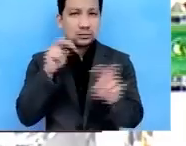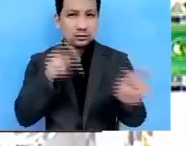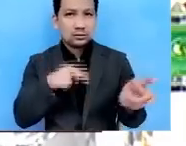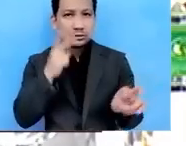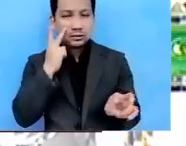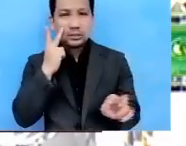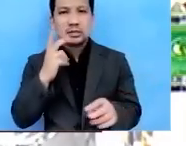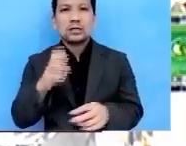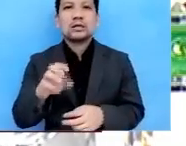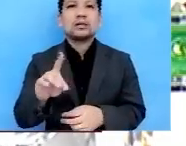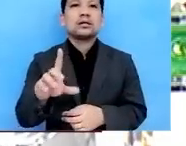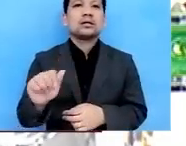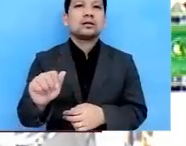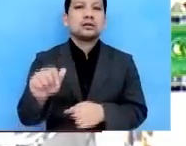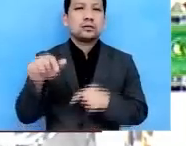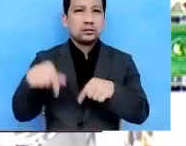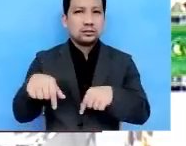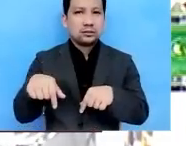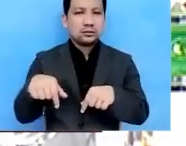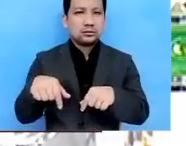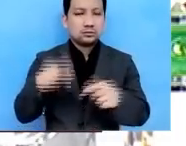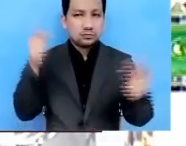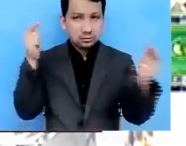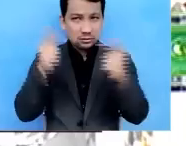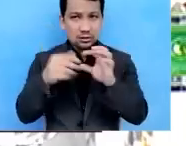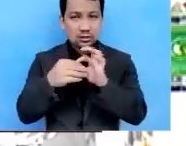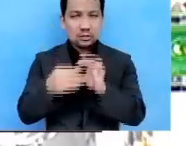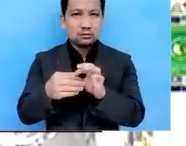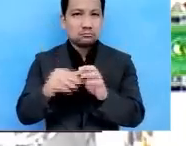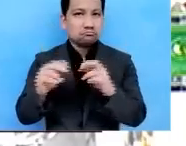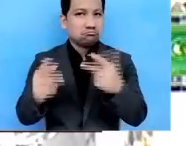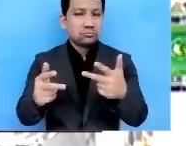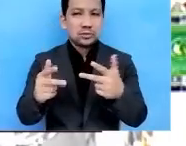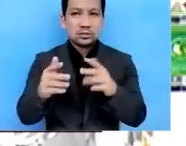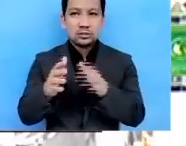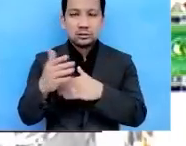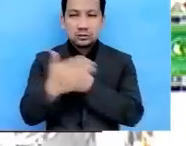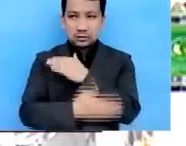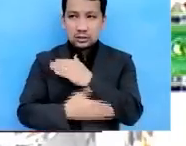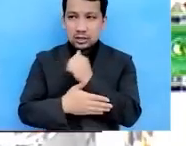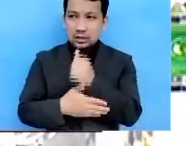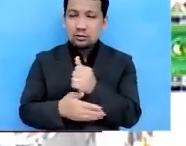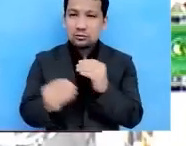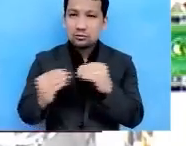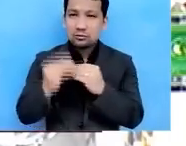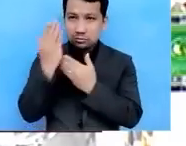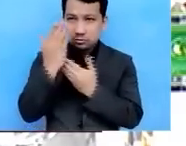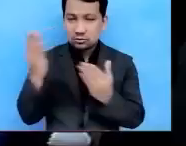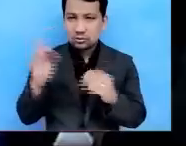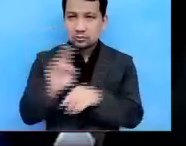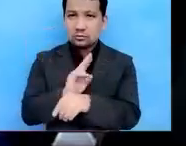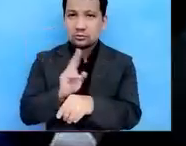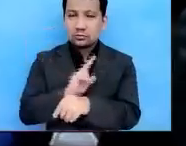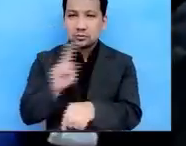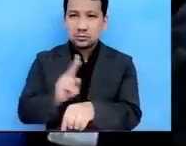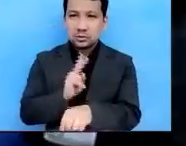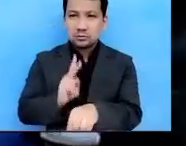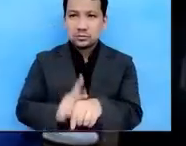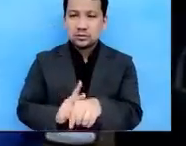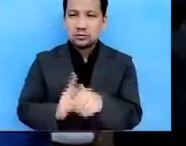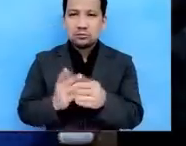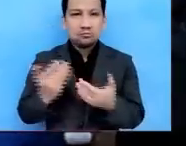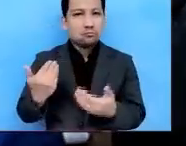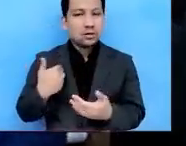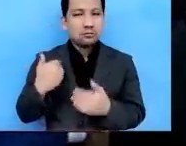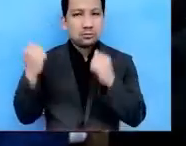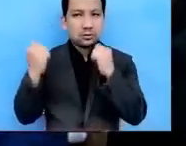EDCA is not aimed at any third country outside. It's meant for the use of the Philippines. Pero mukhang hindi